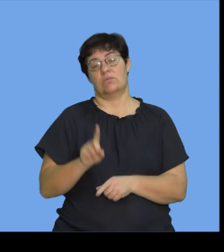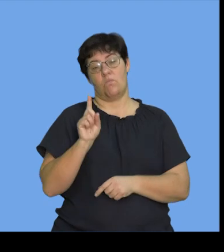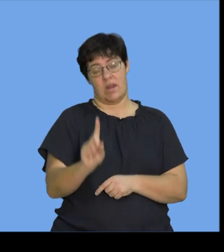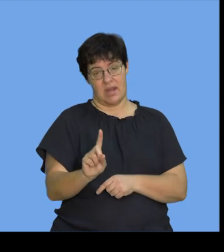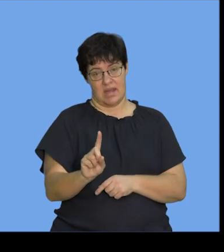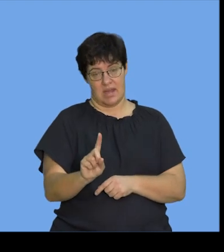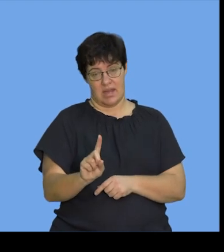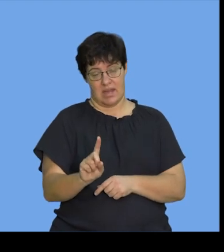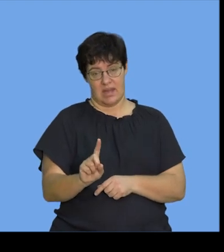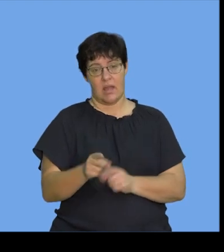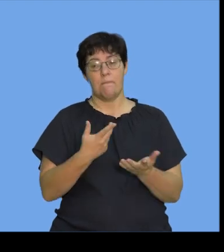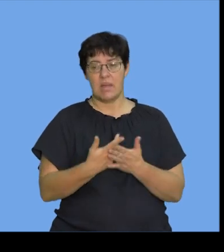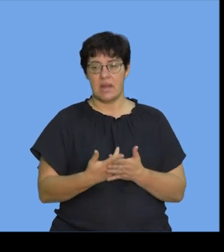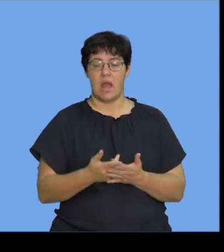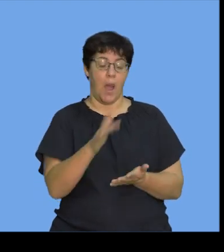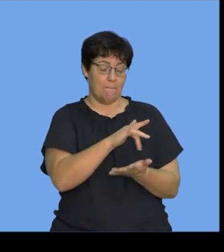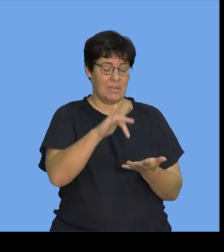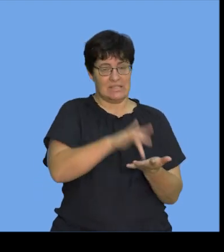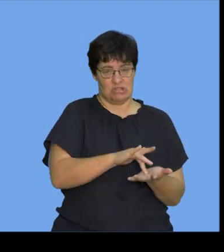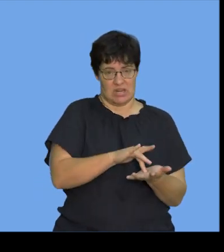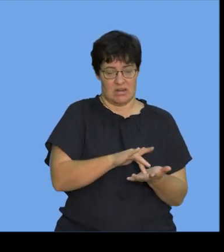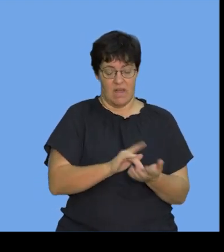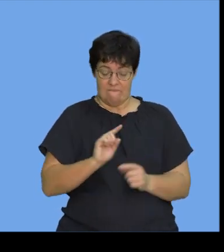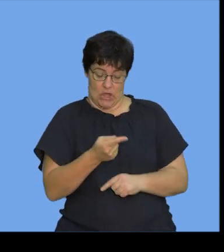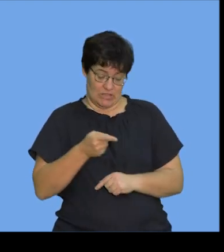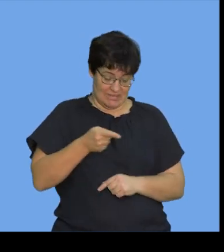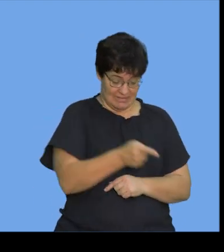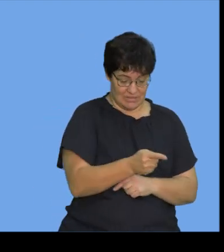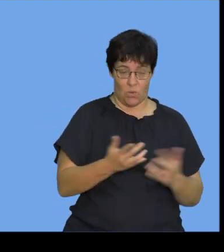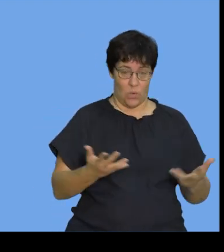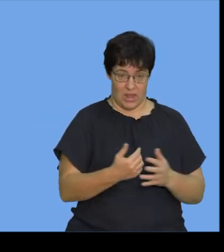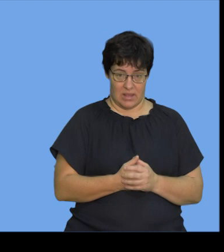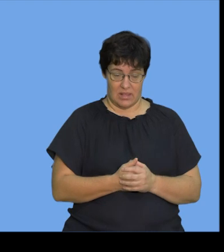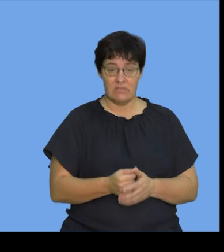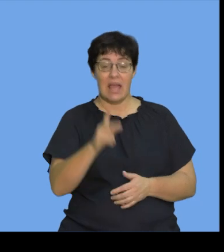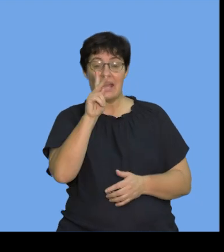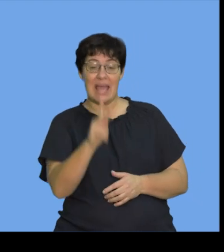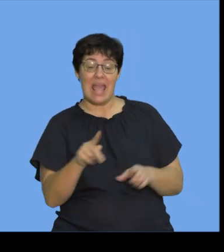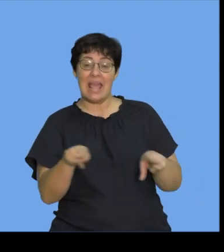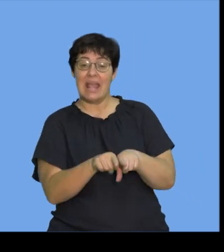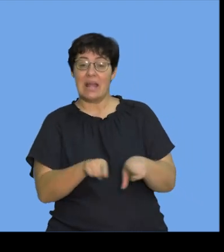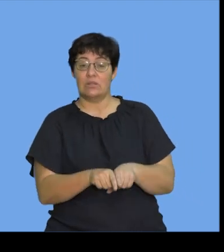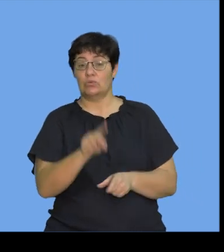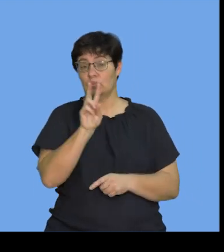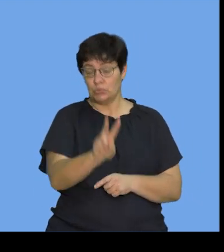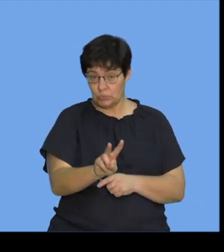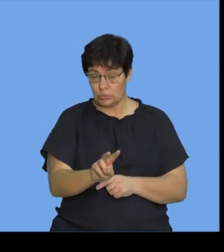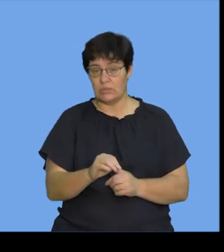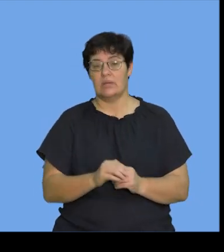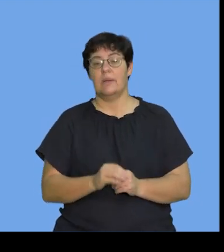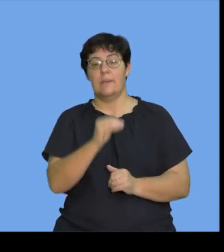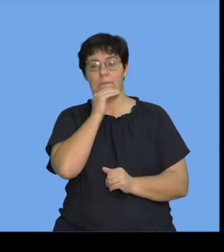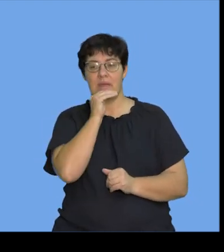talks about the position of the first term. If I say K is equals to 2, I'm saying